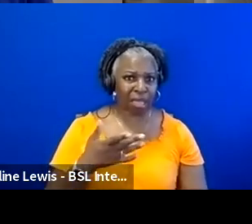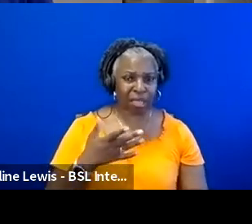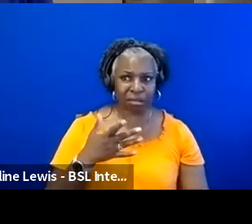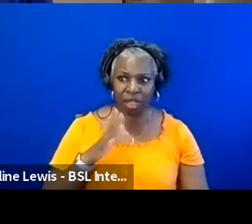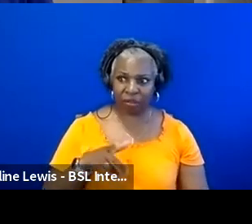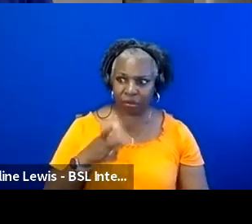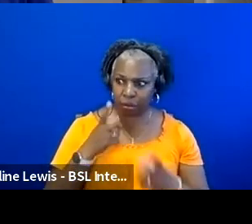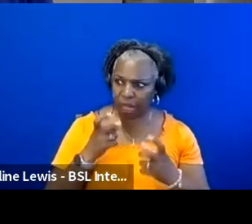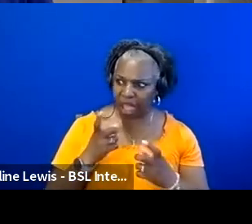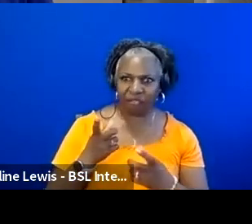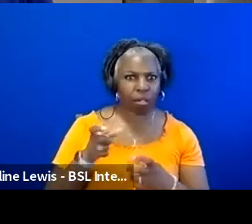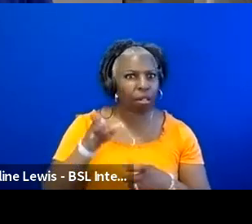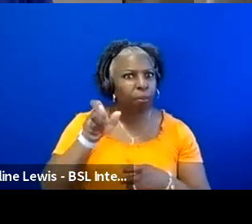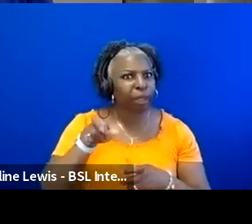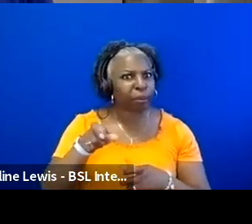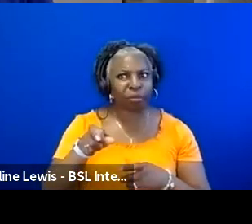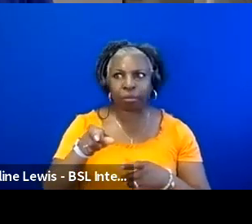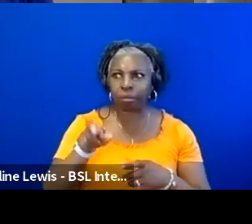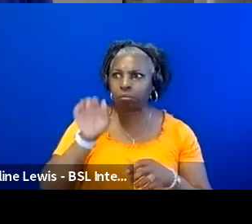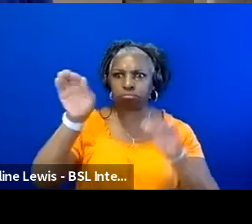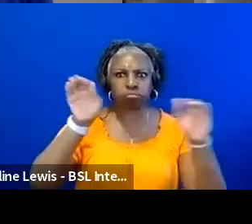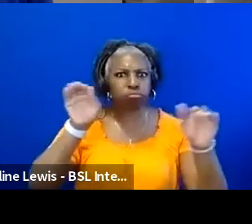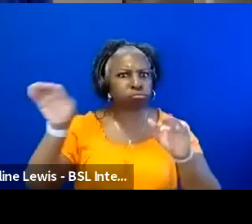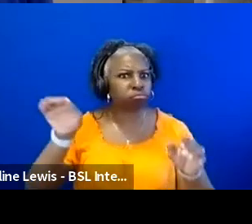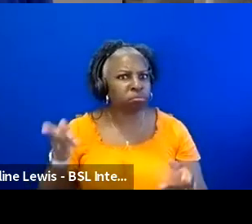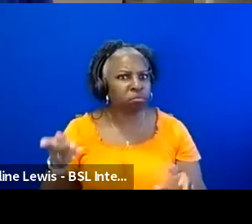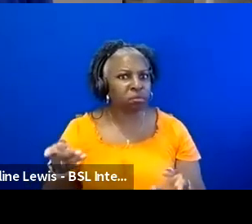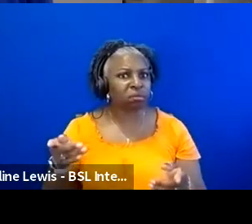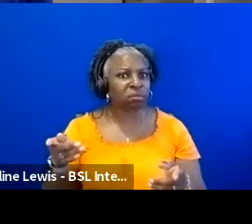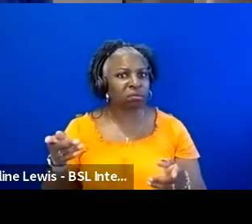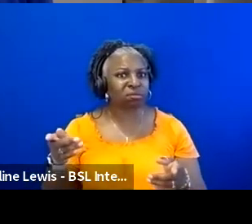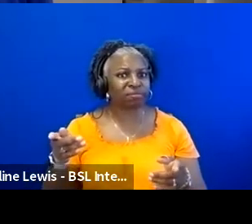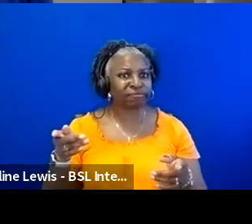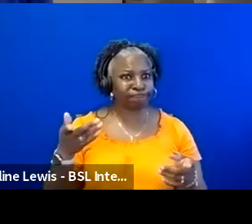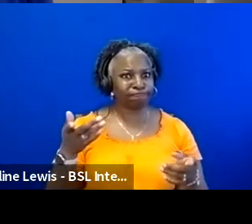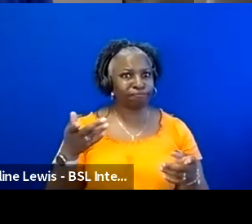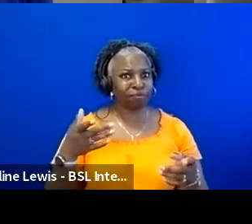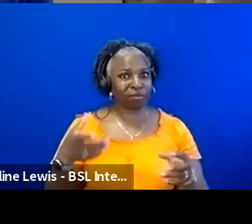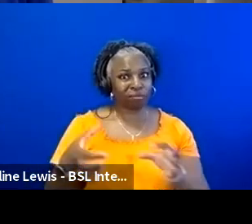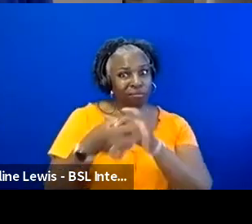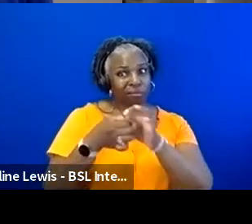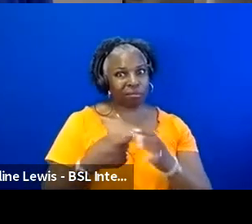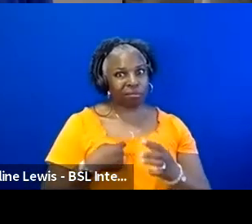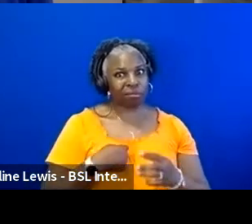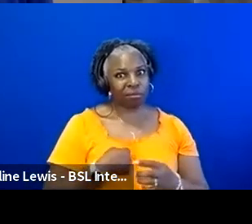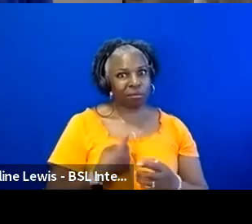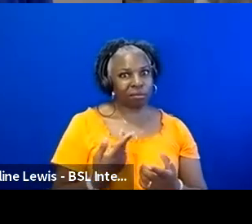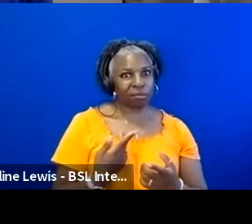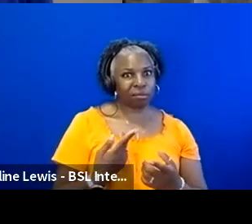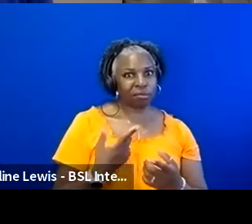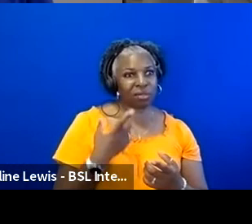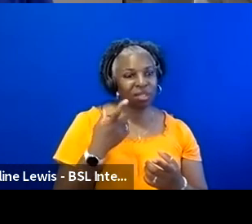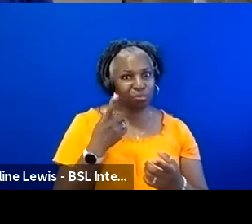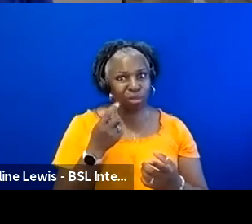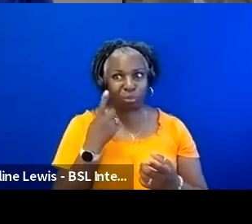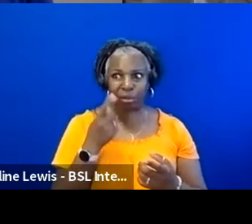in certain countries because they could be subject to attacks too. So, and I know either you've experienced this, but there